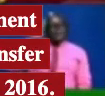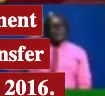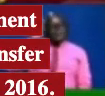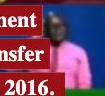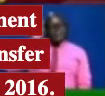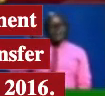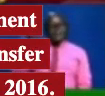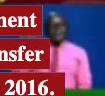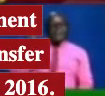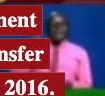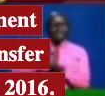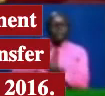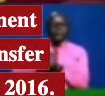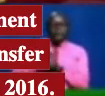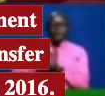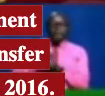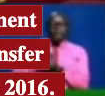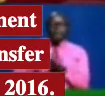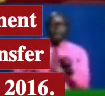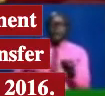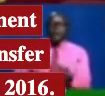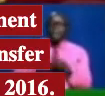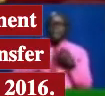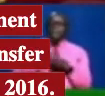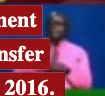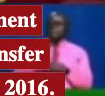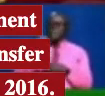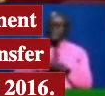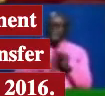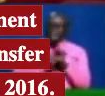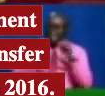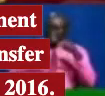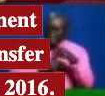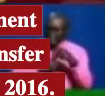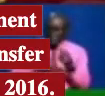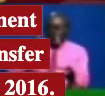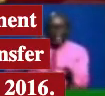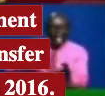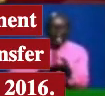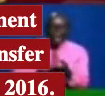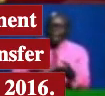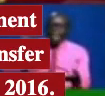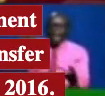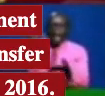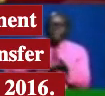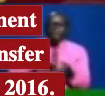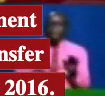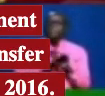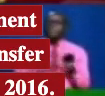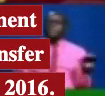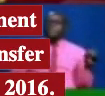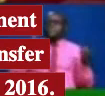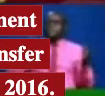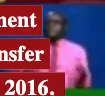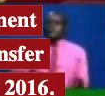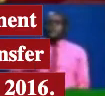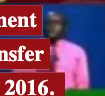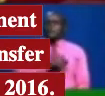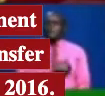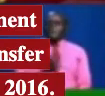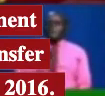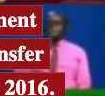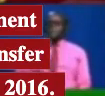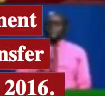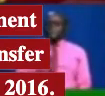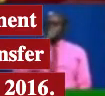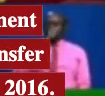exercise, which was done countrywide, was 2016. And this is now, we are in 2023, 7 years